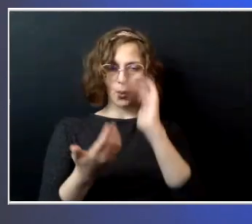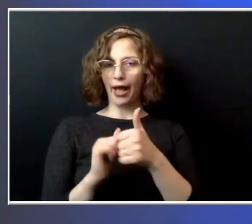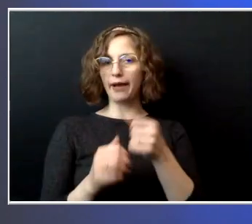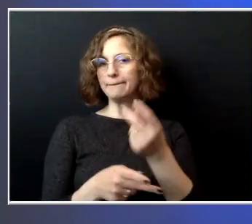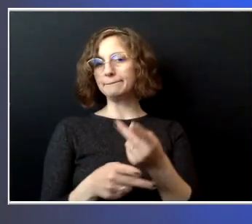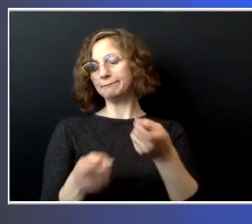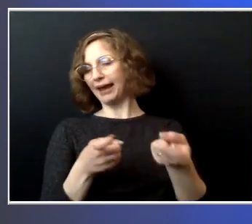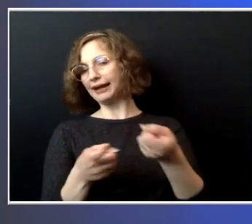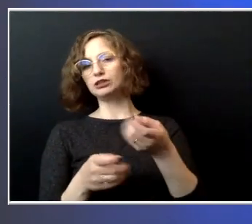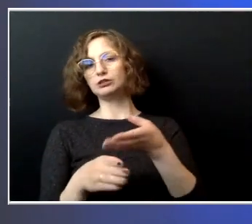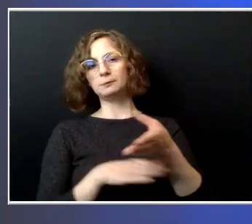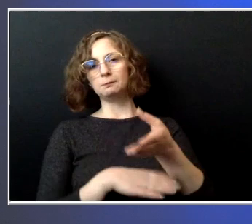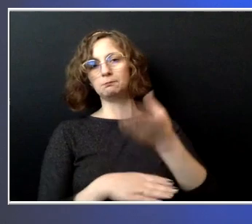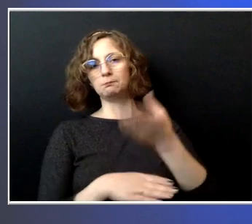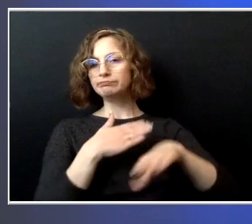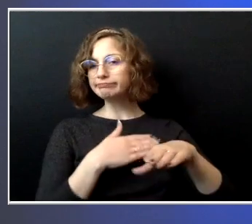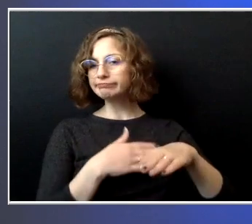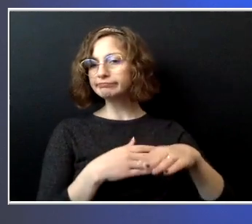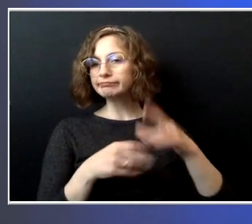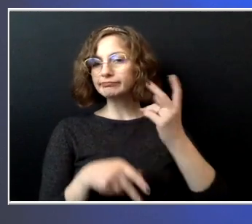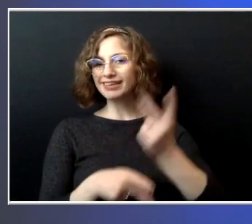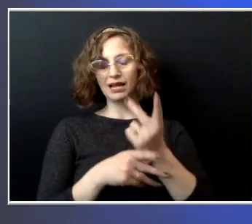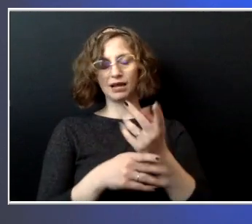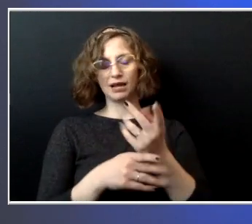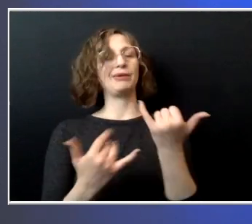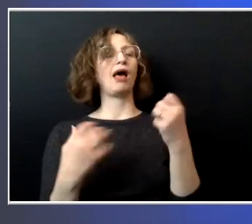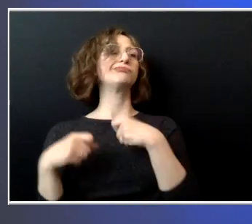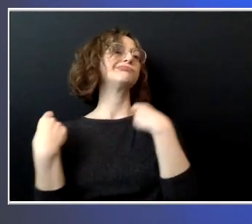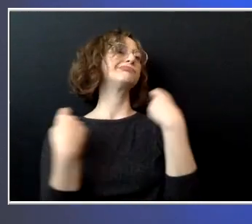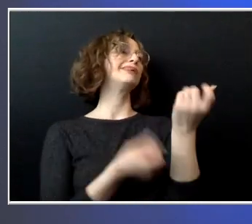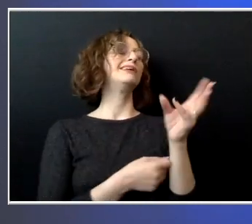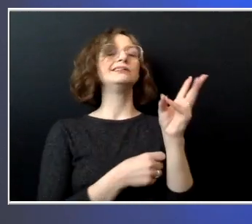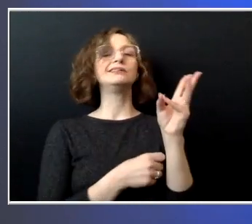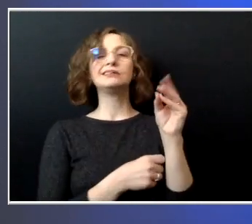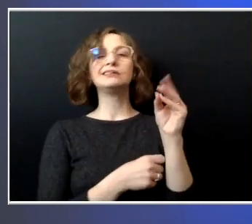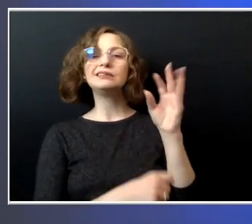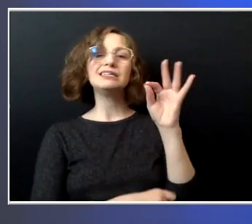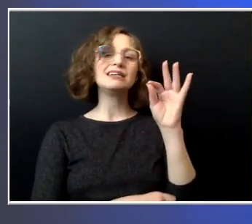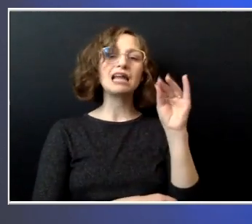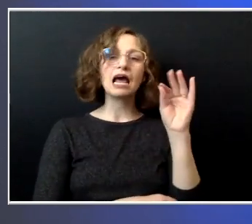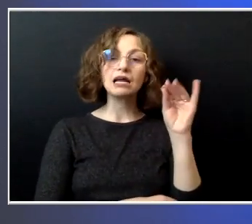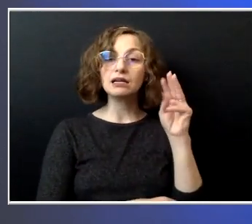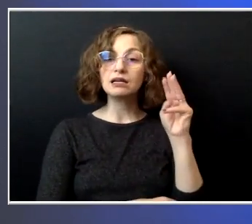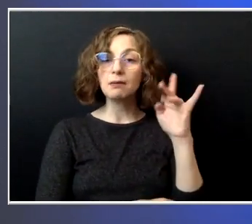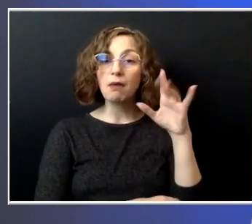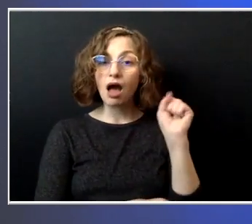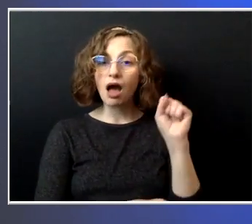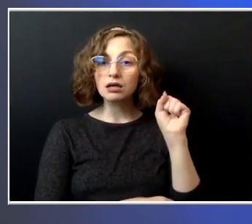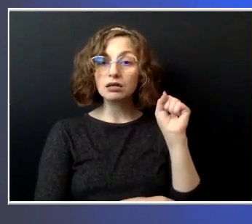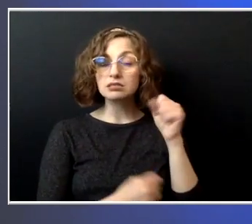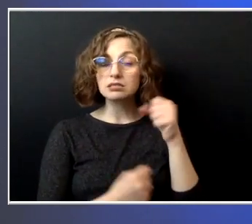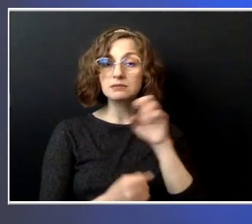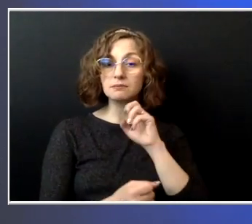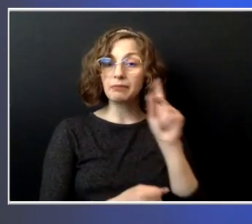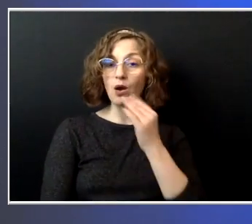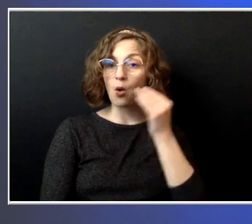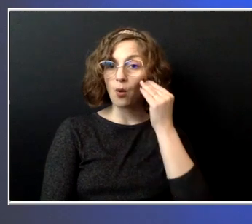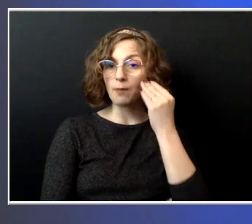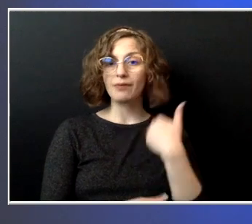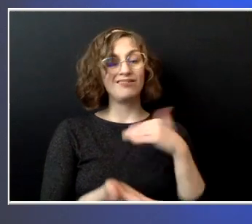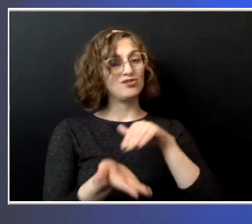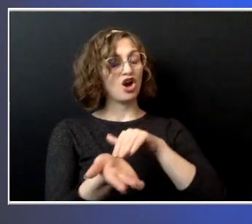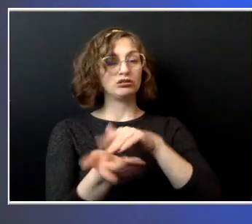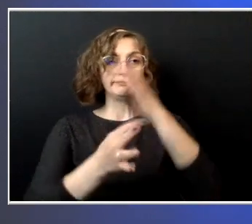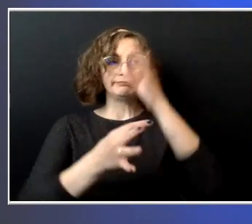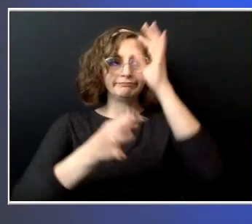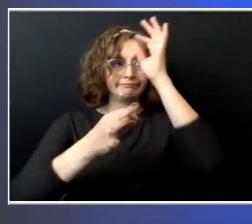miles back home, where they may not have providers that are engaged in that type of care or aware. And so we have some work to do, I think, to kind of have